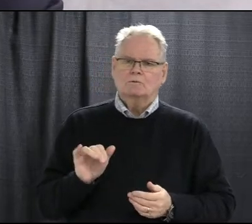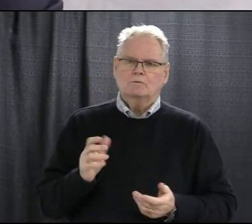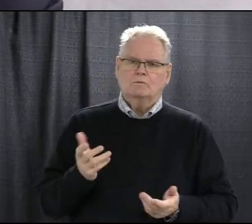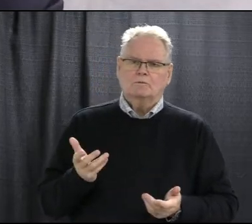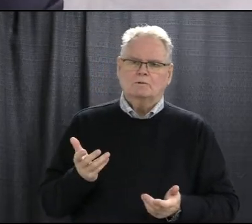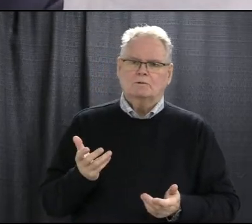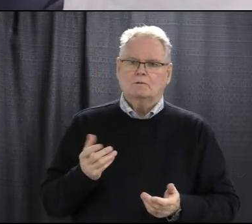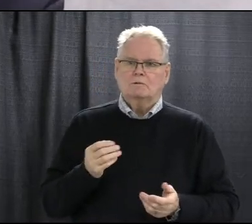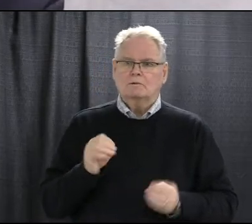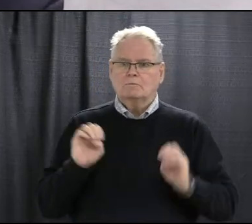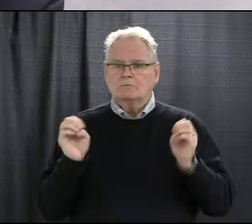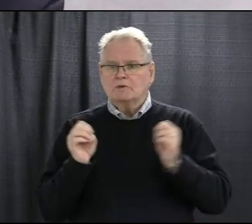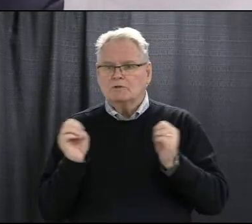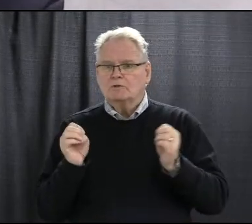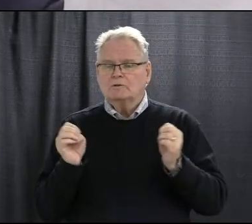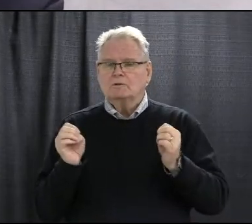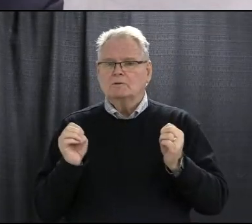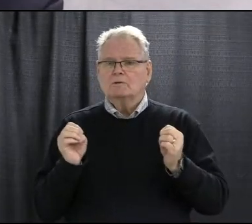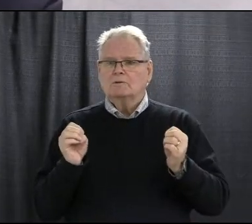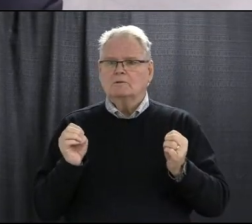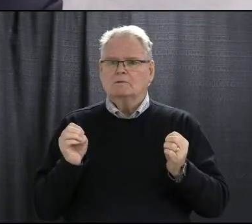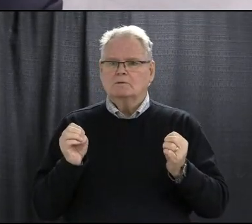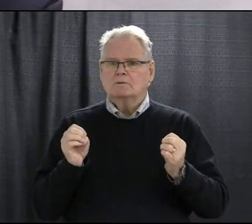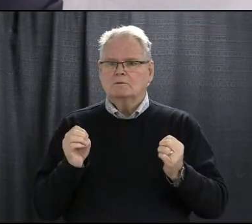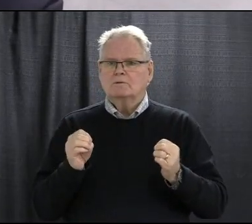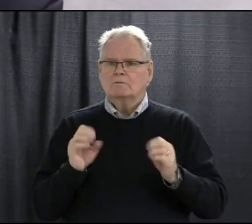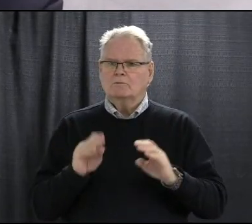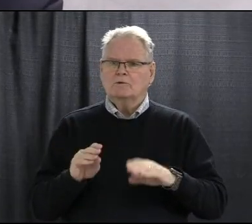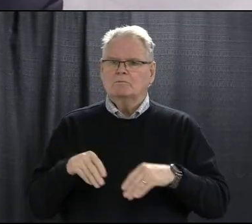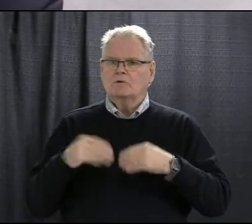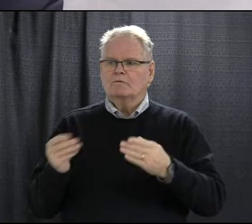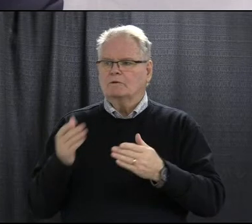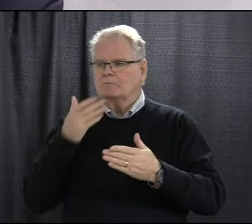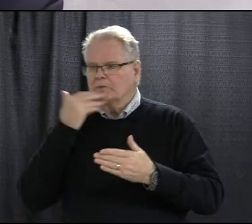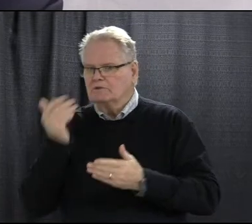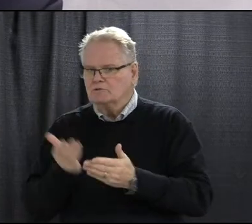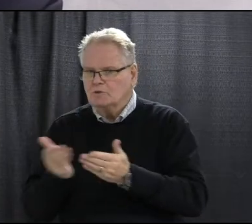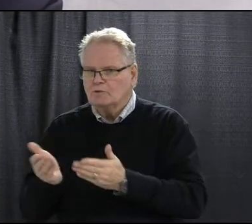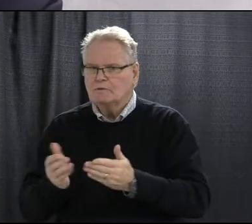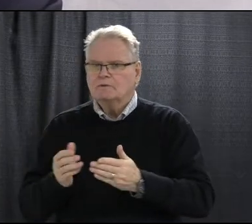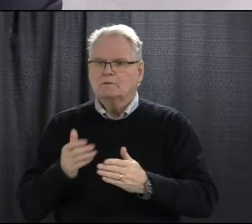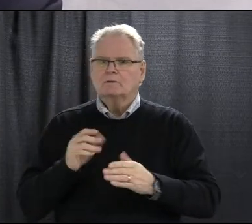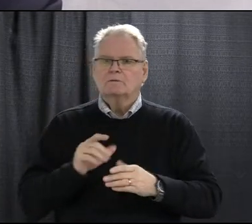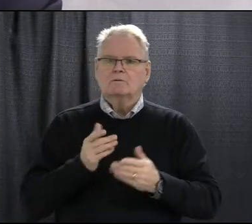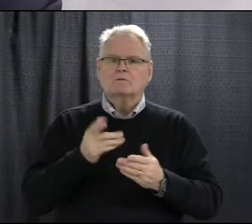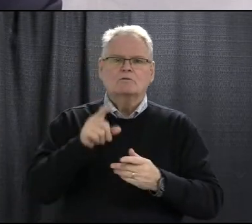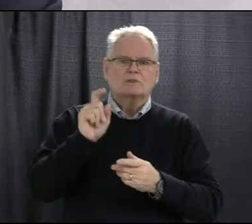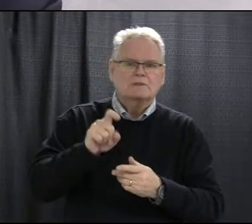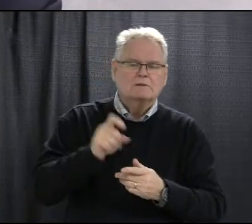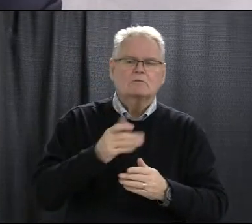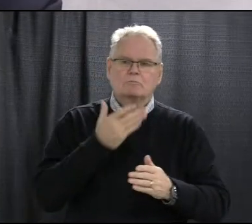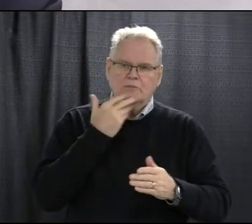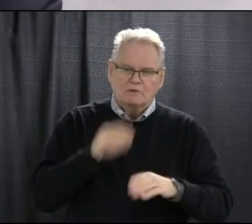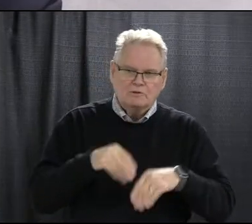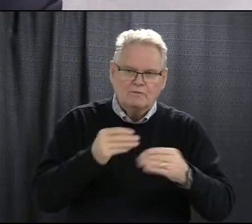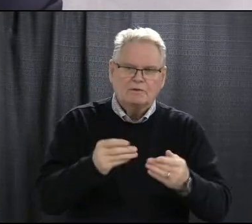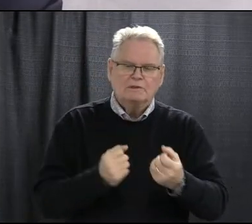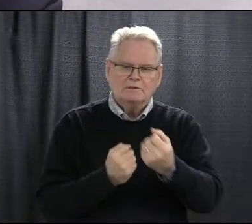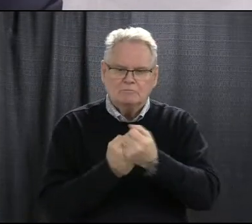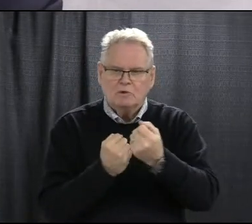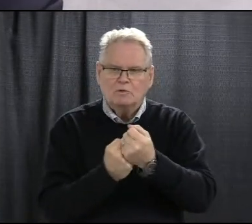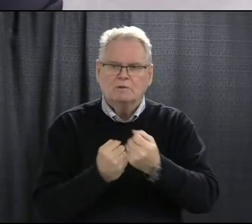hospital, got more frail, required the appropriate restorative resources to allow them to get back out of hospital to their